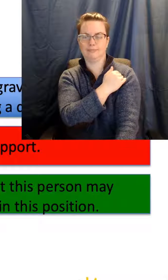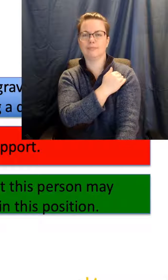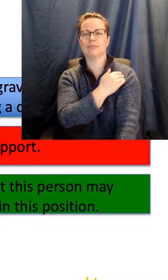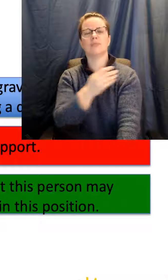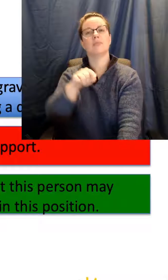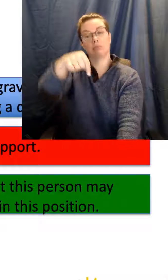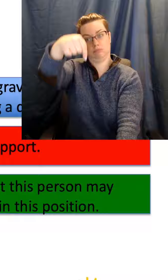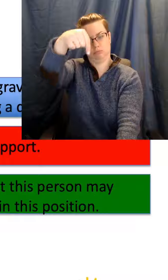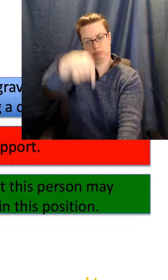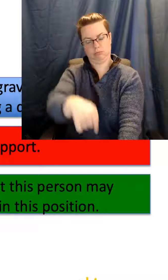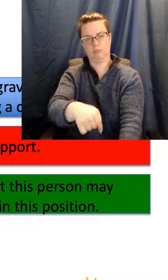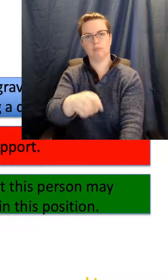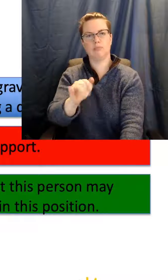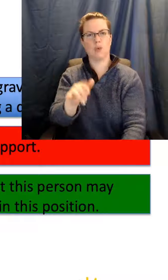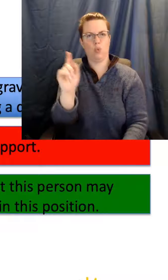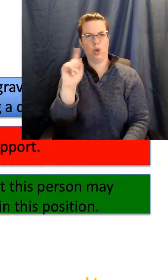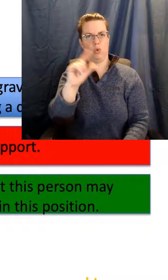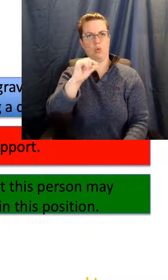his feet,